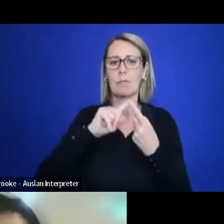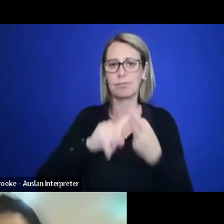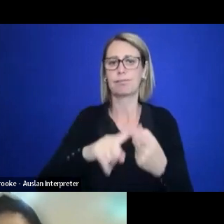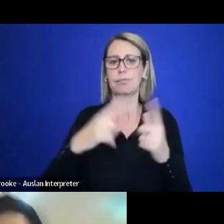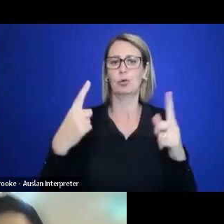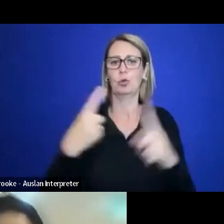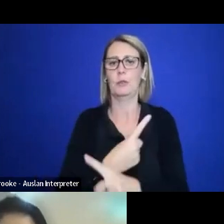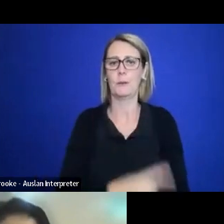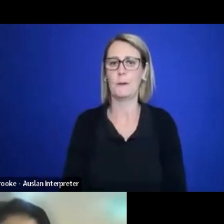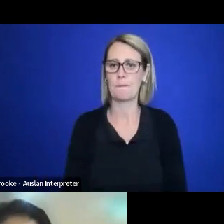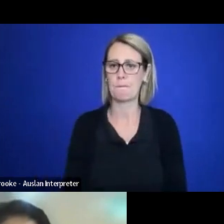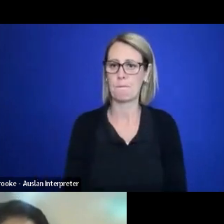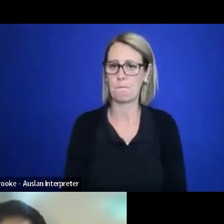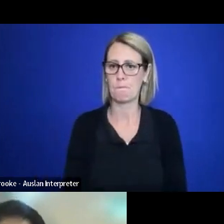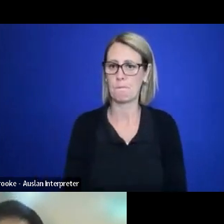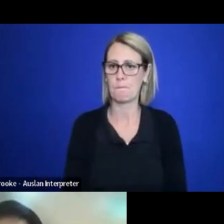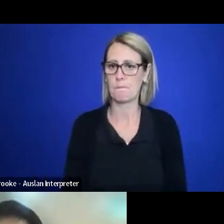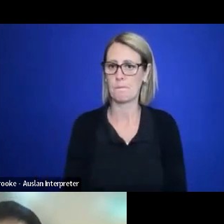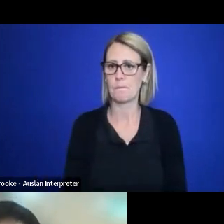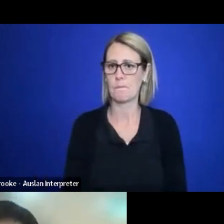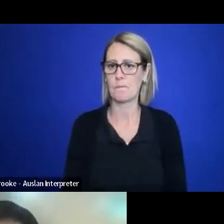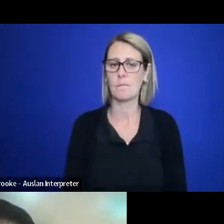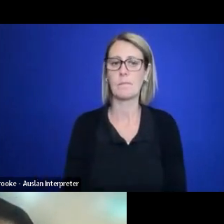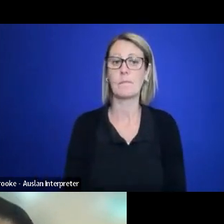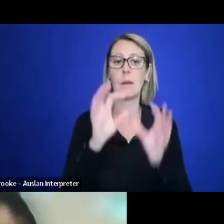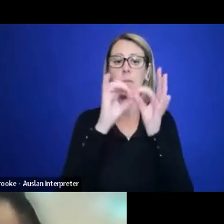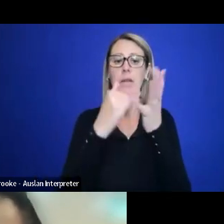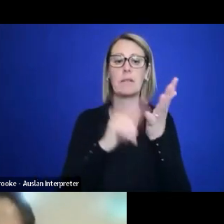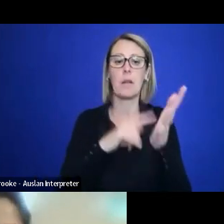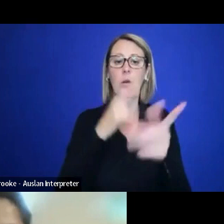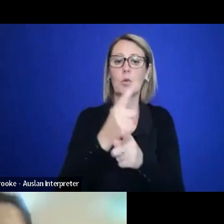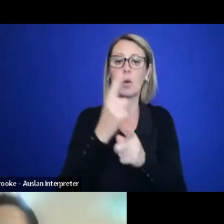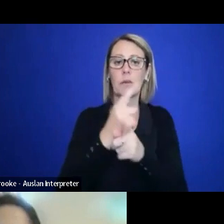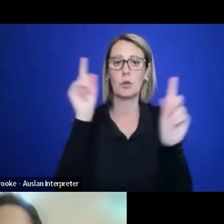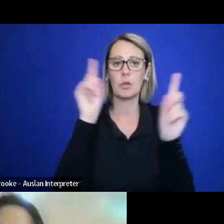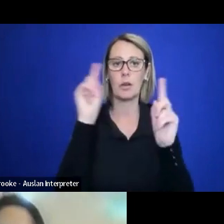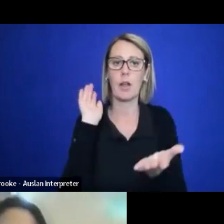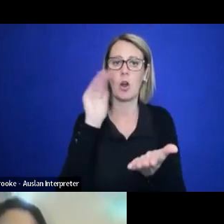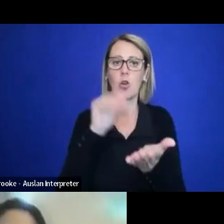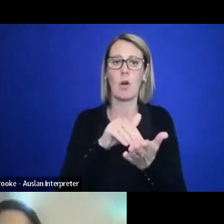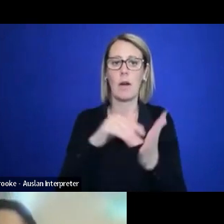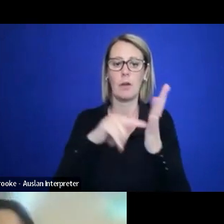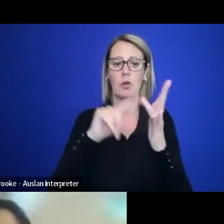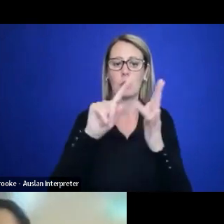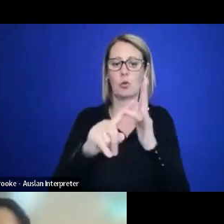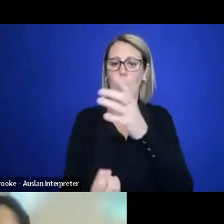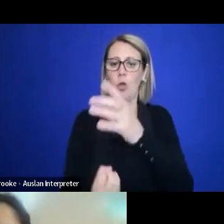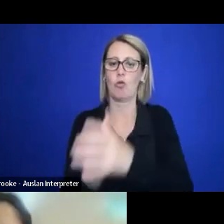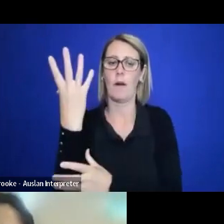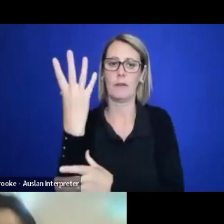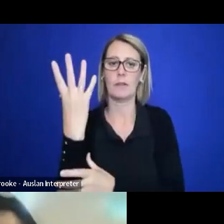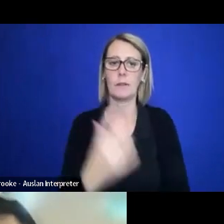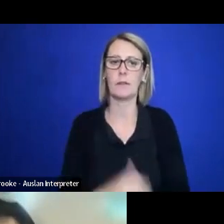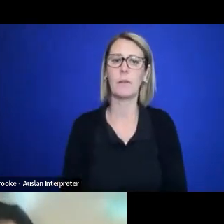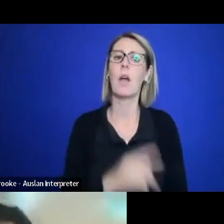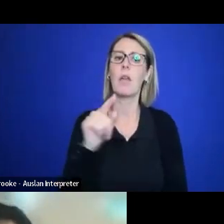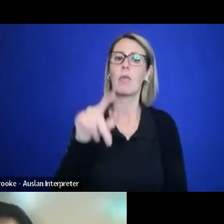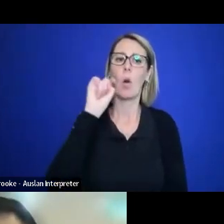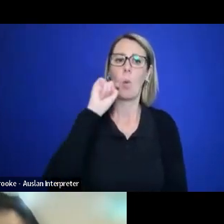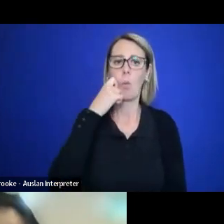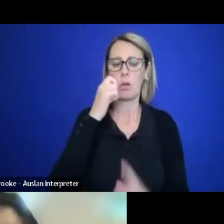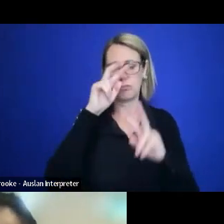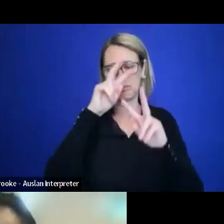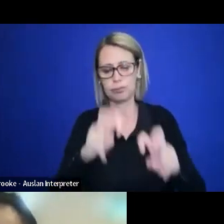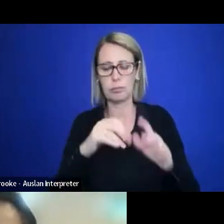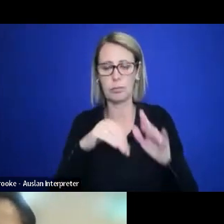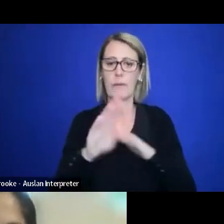change. Our BSL Talks for today is entitled Arriving to Thriving, which will explore the experience